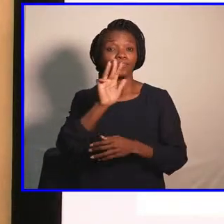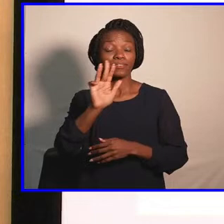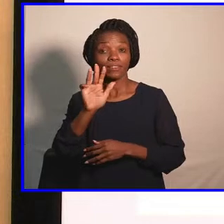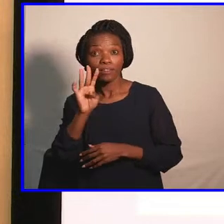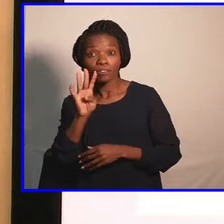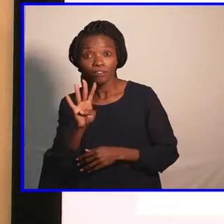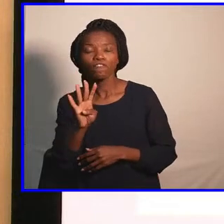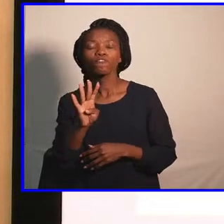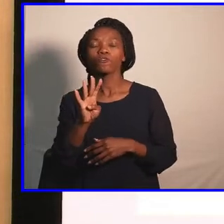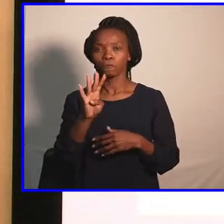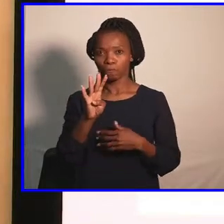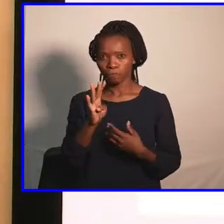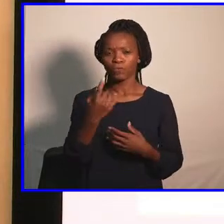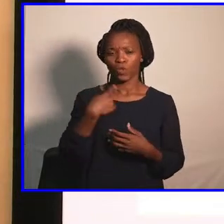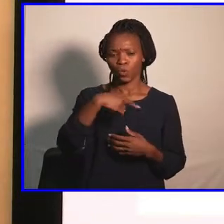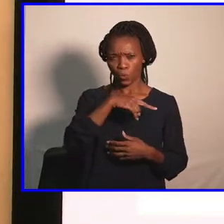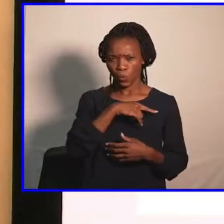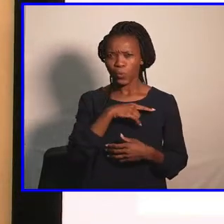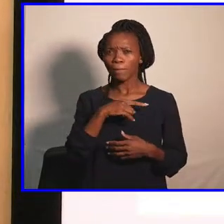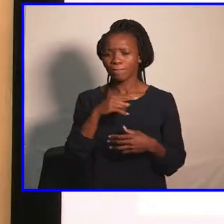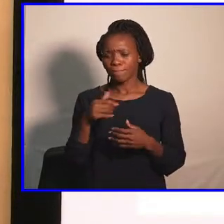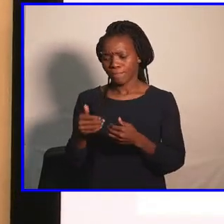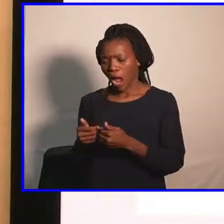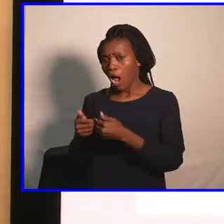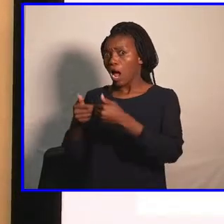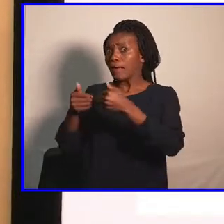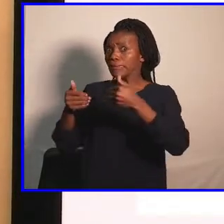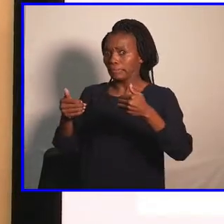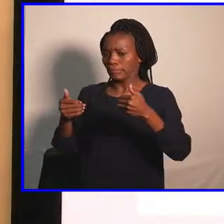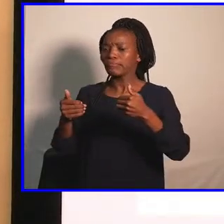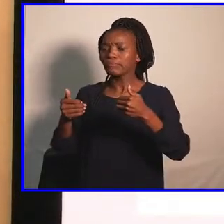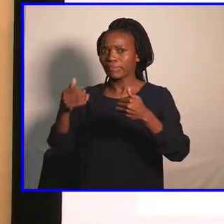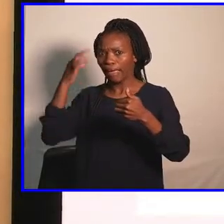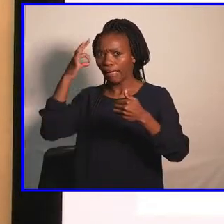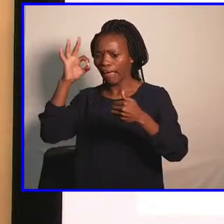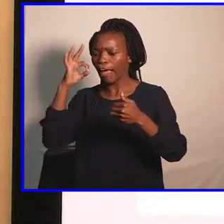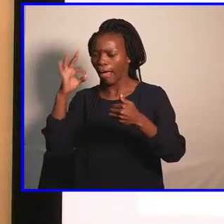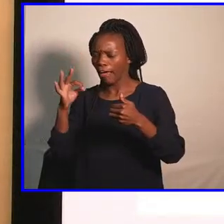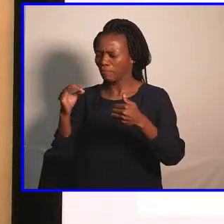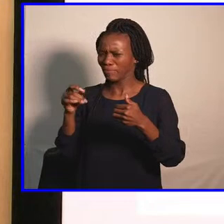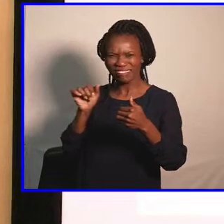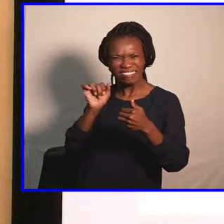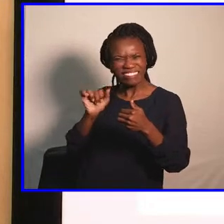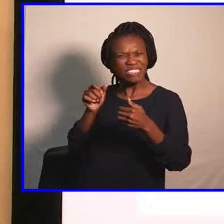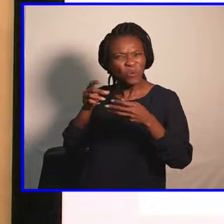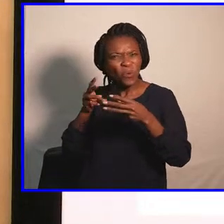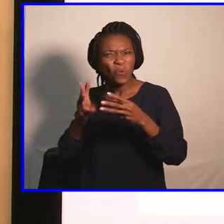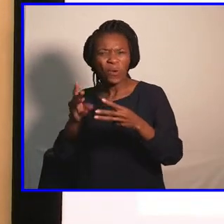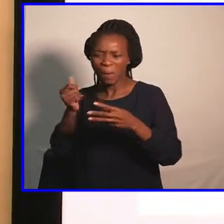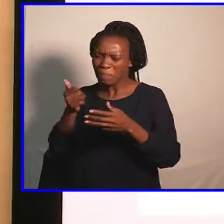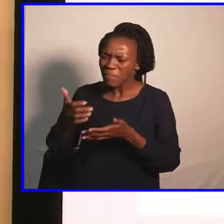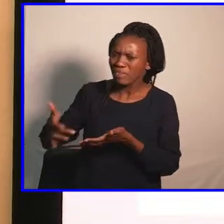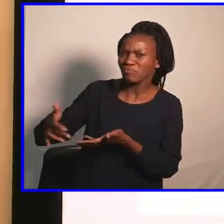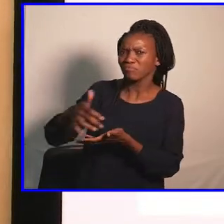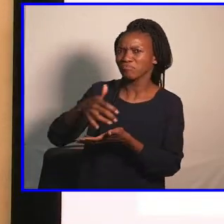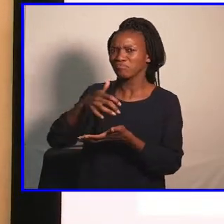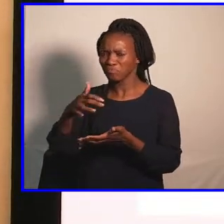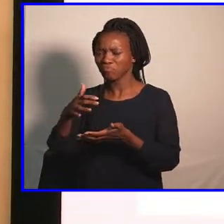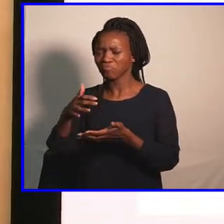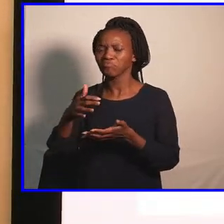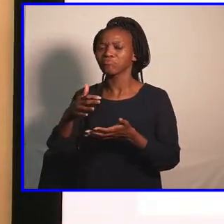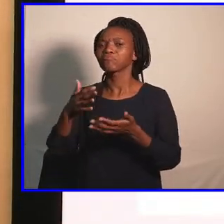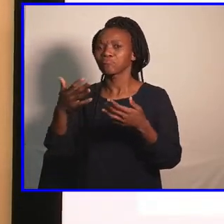consolidated apartheid's governments, the Internal Revenue Customs Department, with the